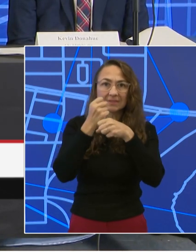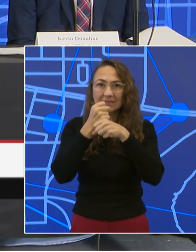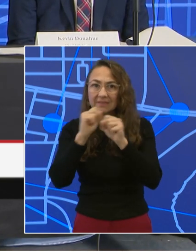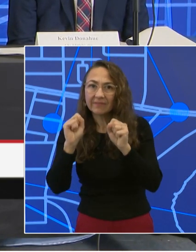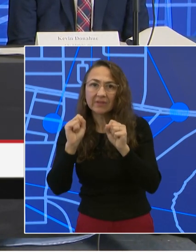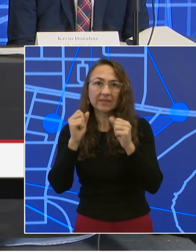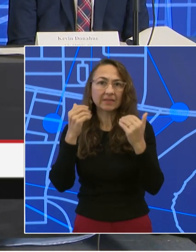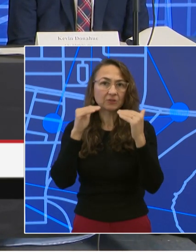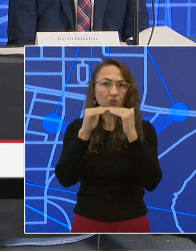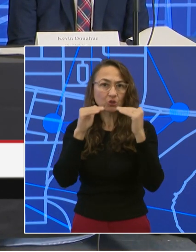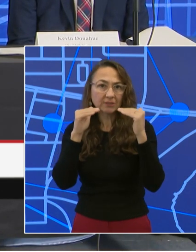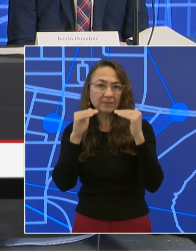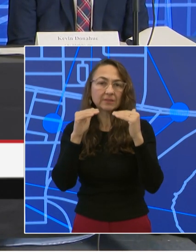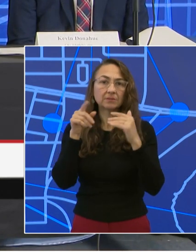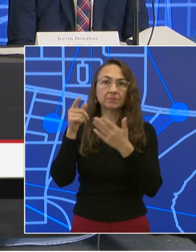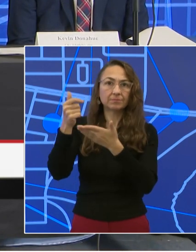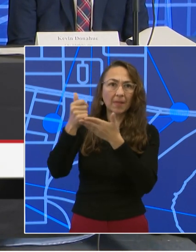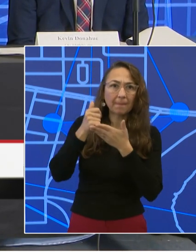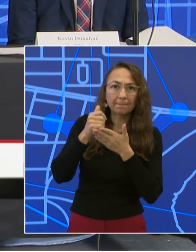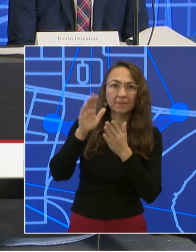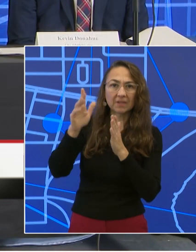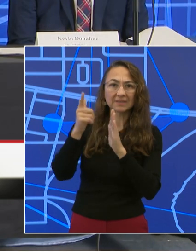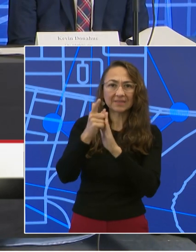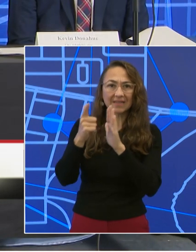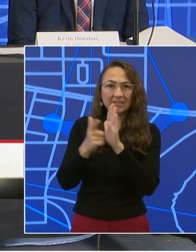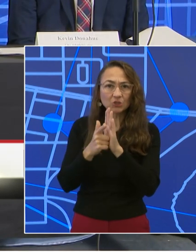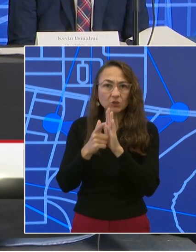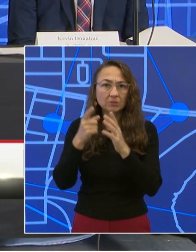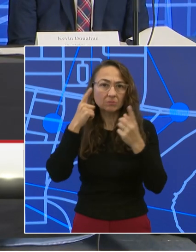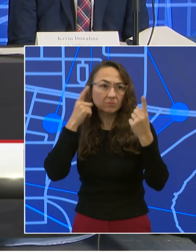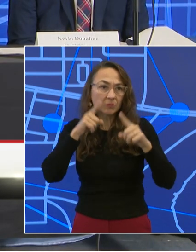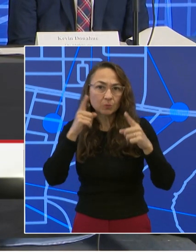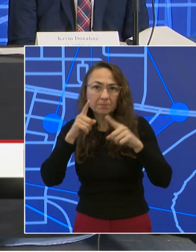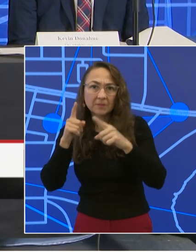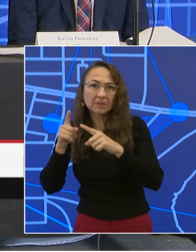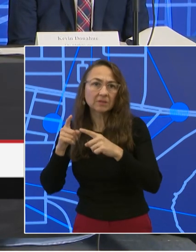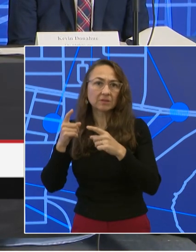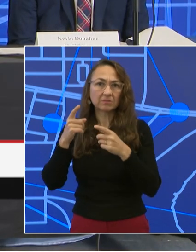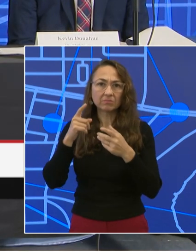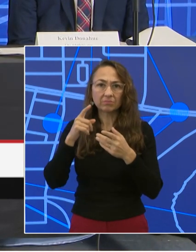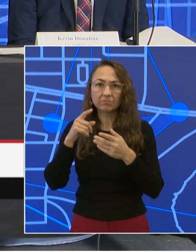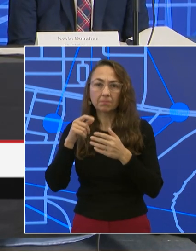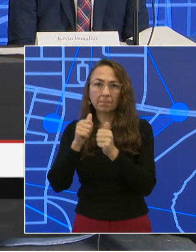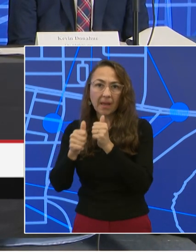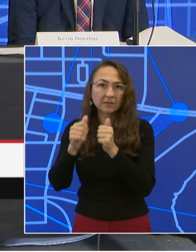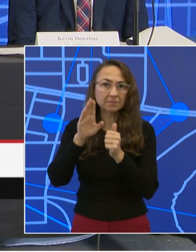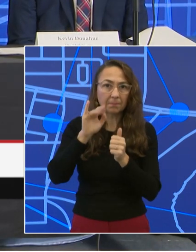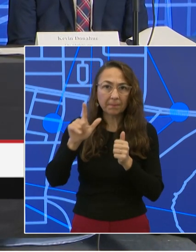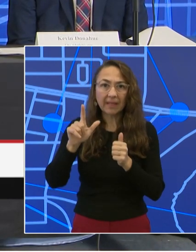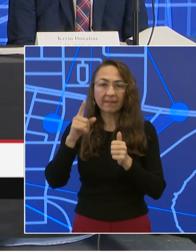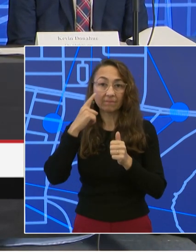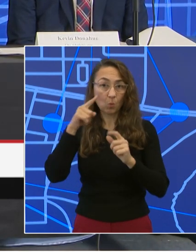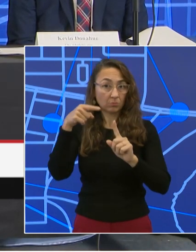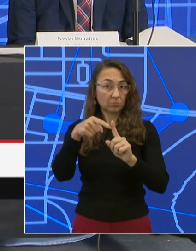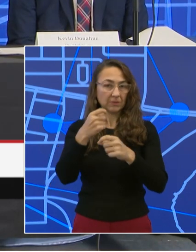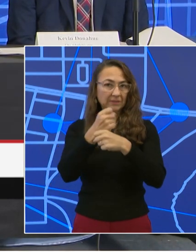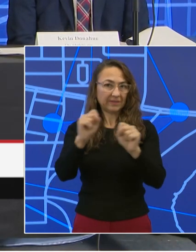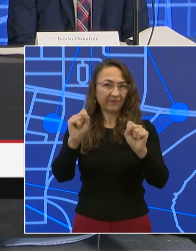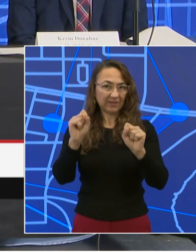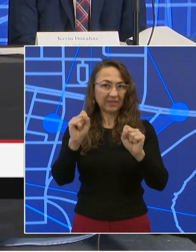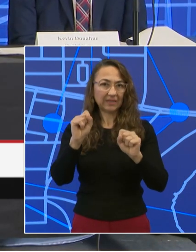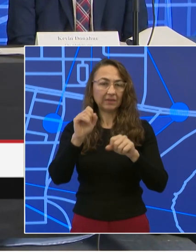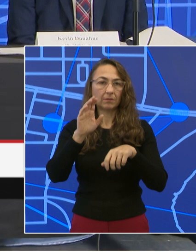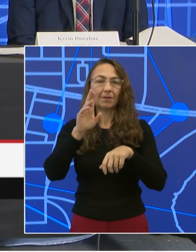safety legislation. And I, of course, want to thank Washingtonians, business owners, visitors who